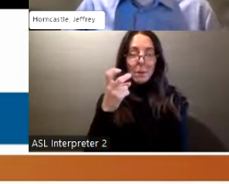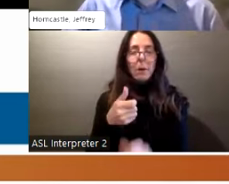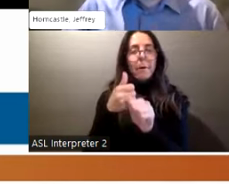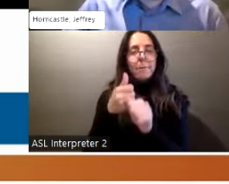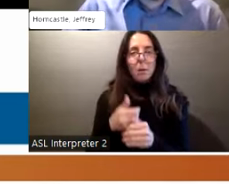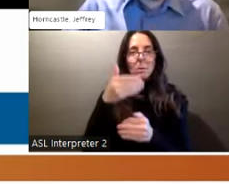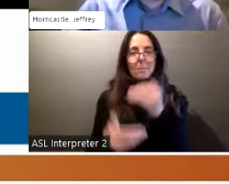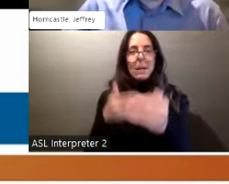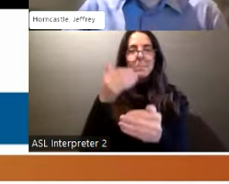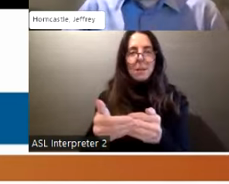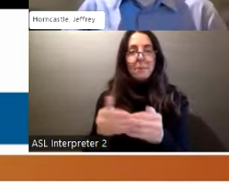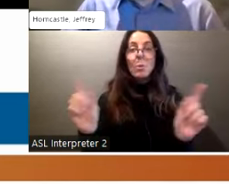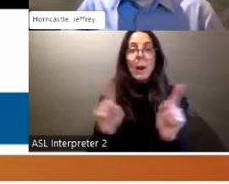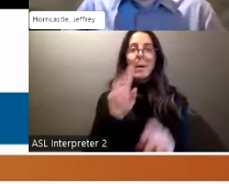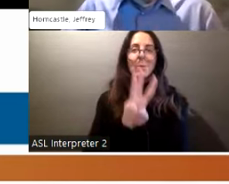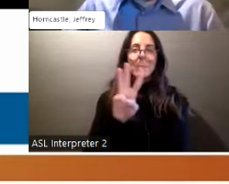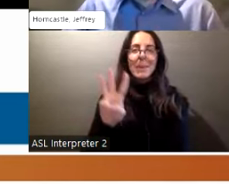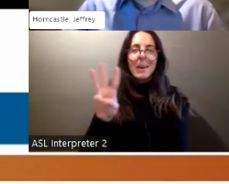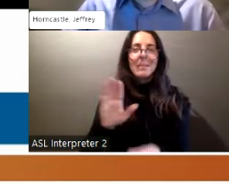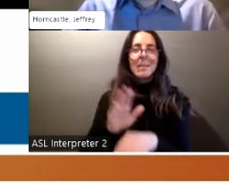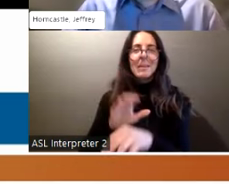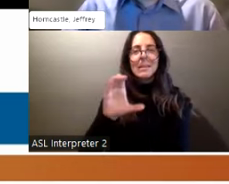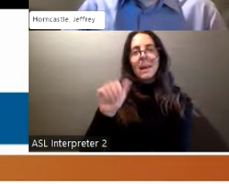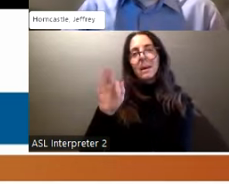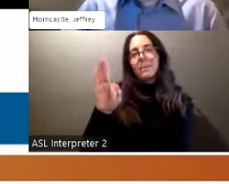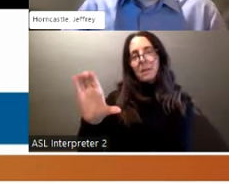listed on the CAFC website.